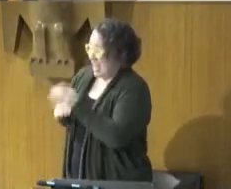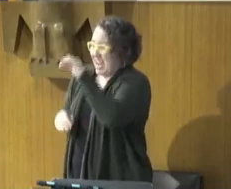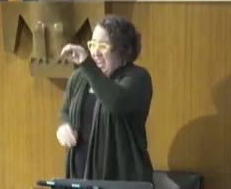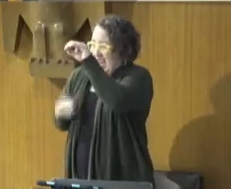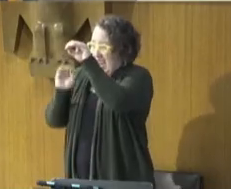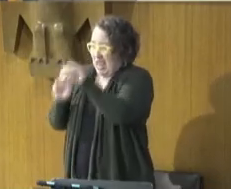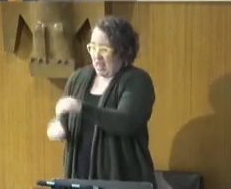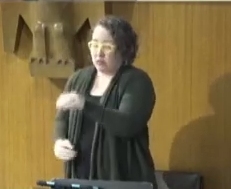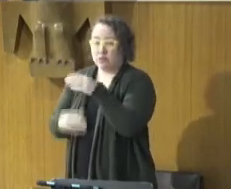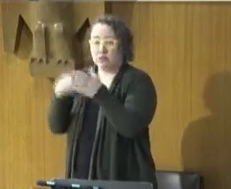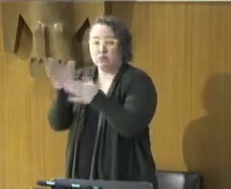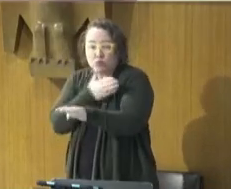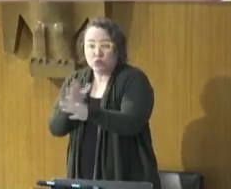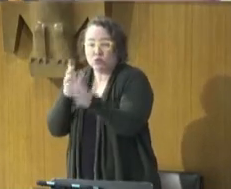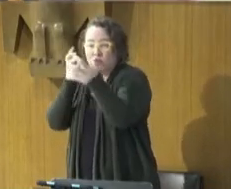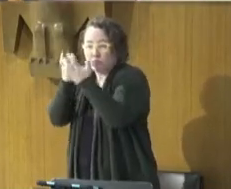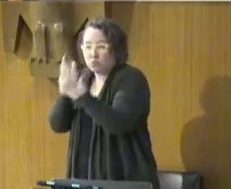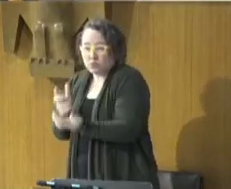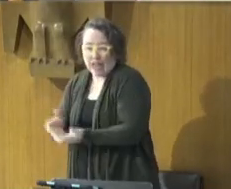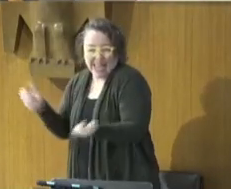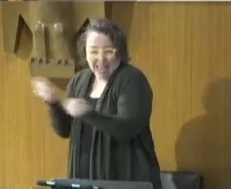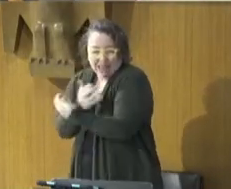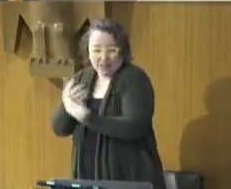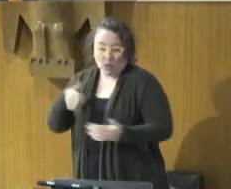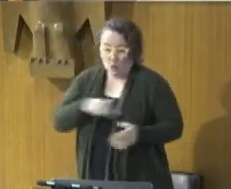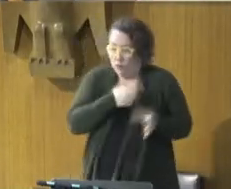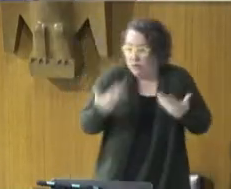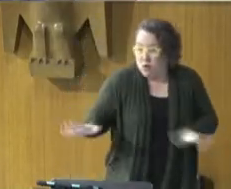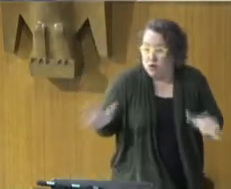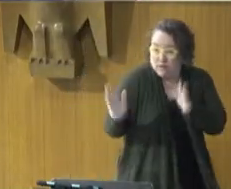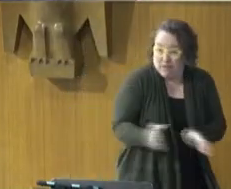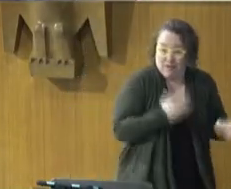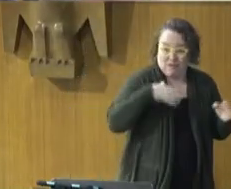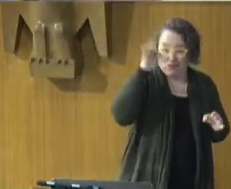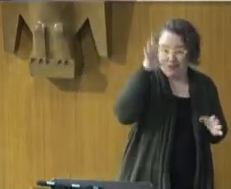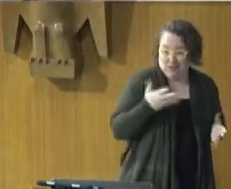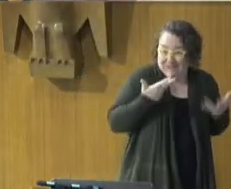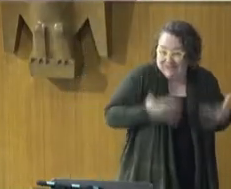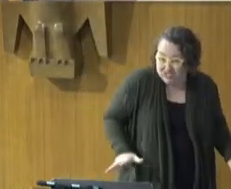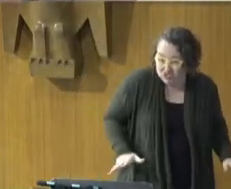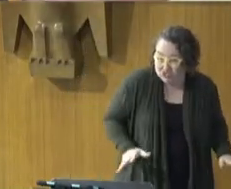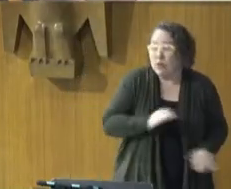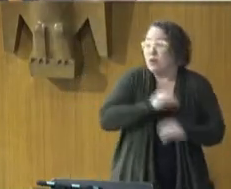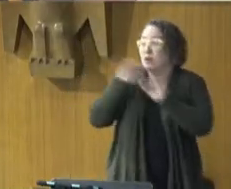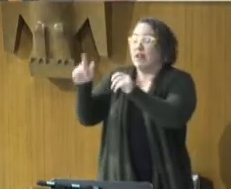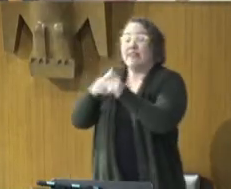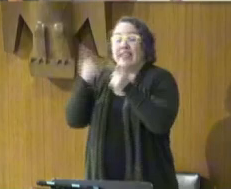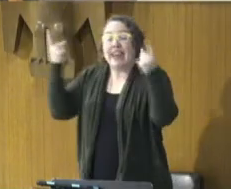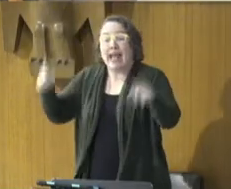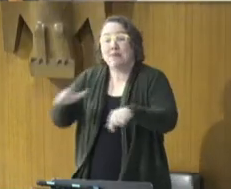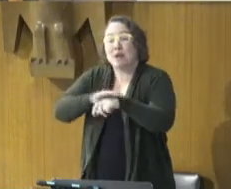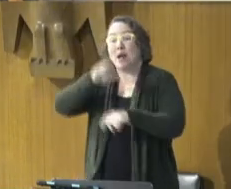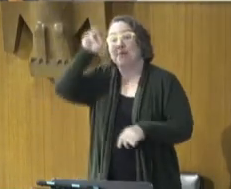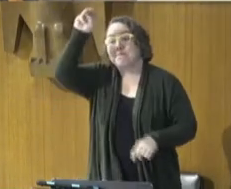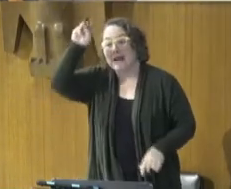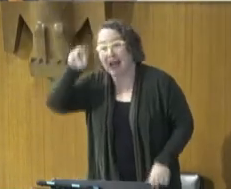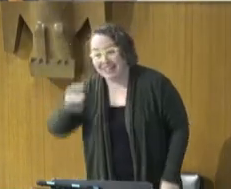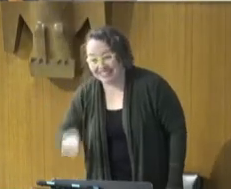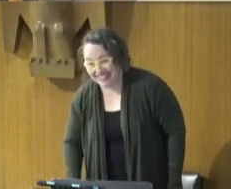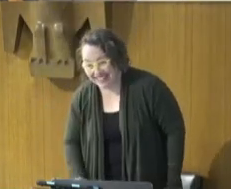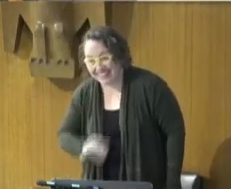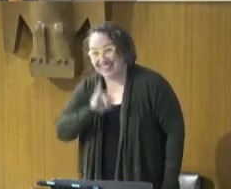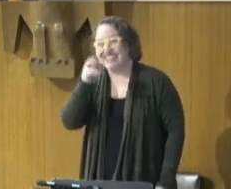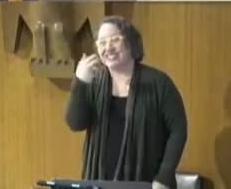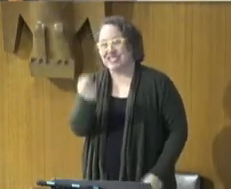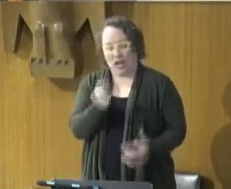matches the spiritual and theological themes for the day. Then each week on Mondays, Pastor Jen will create a more